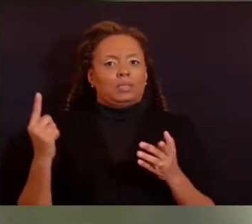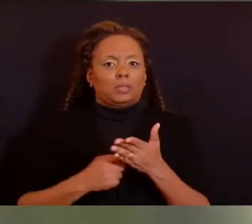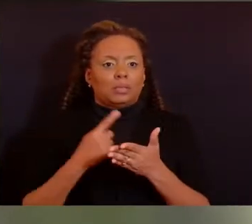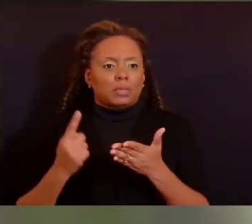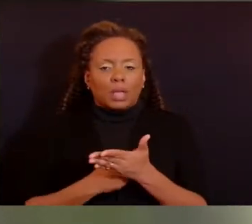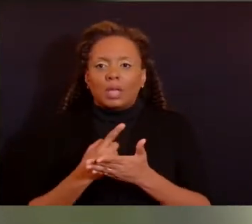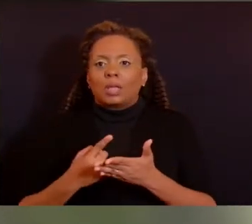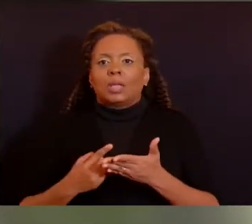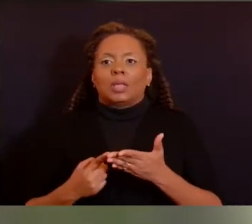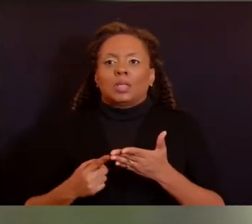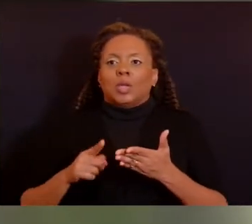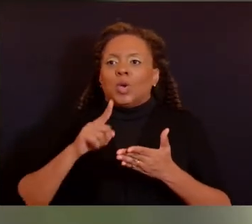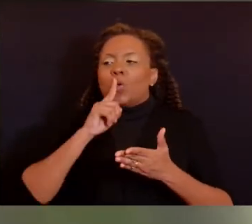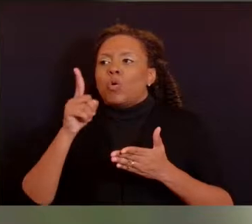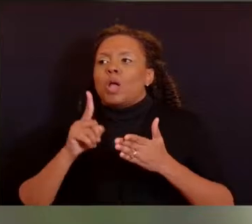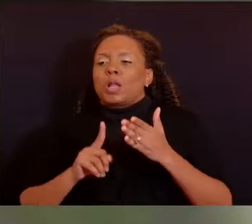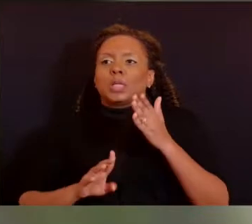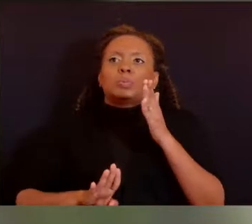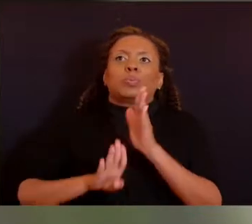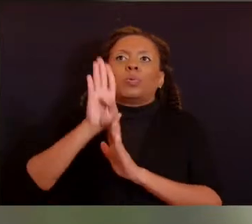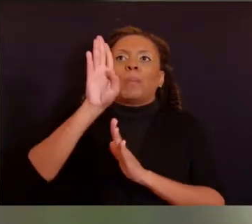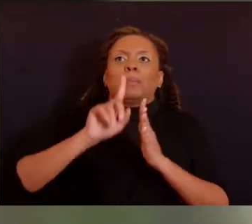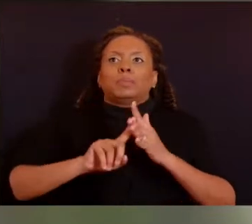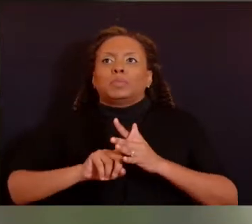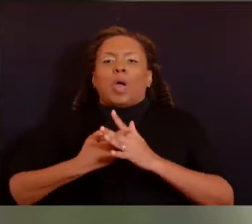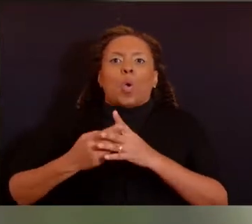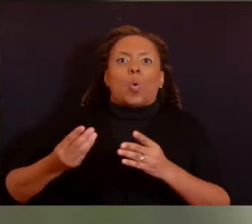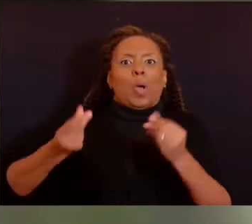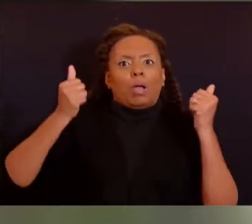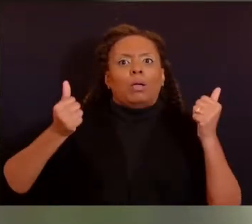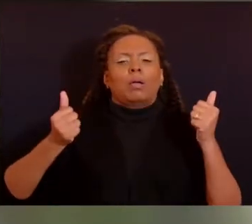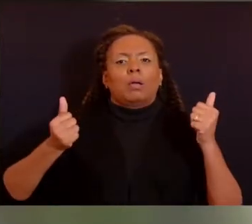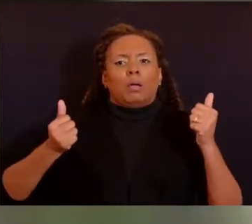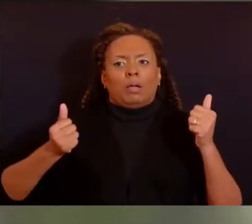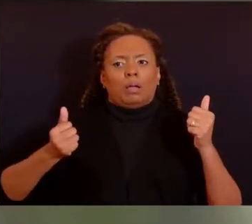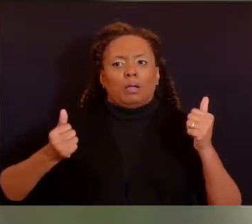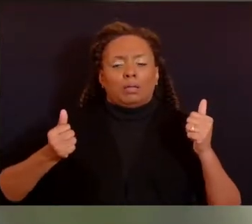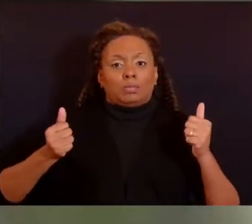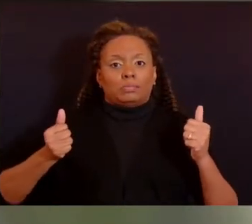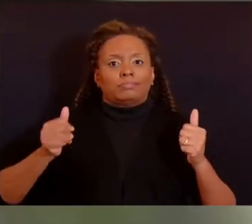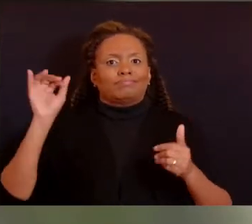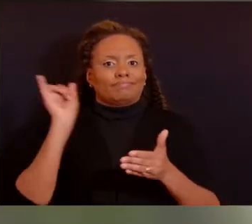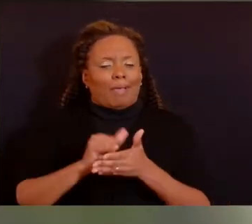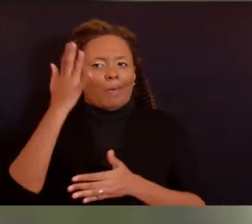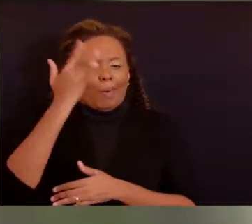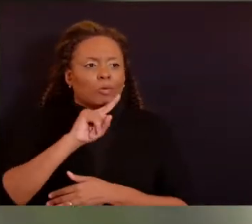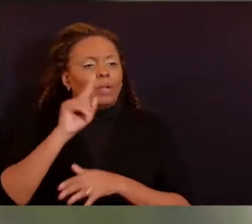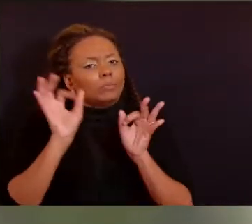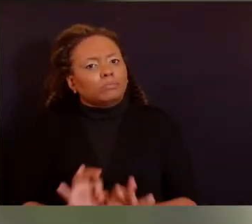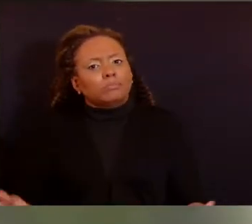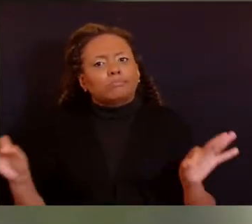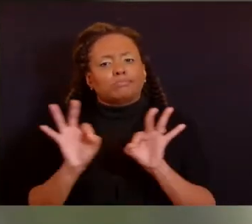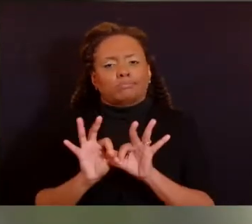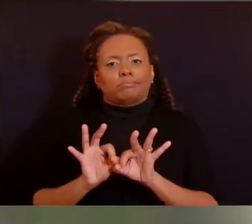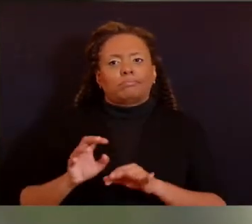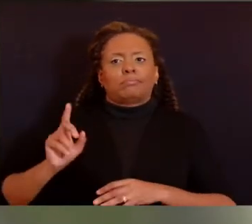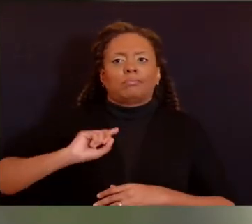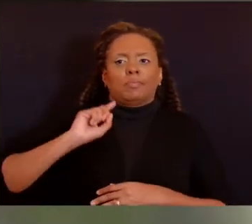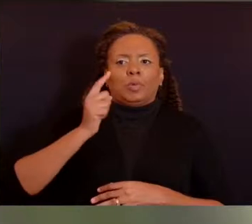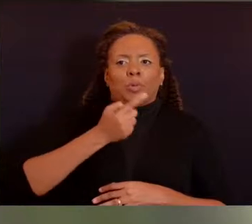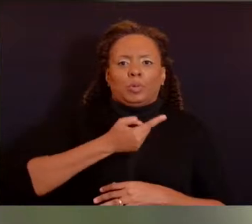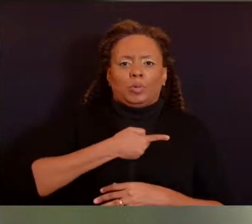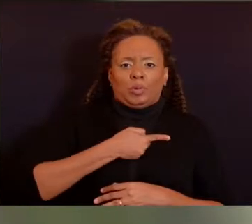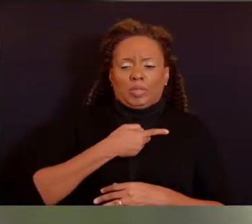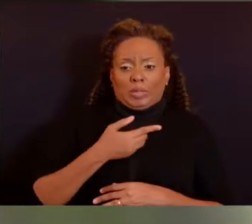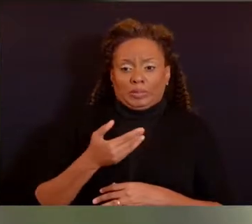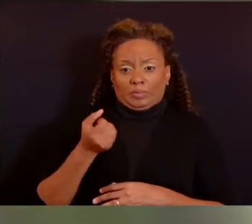systems can develop really quickly. And that's why it's essential that we all, especially during